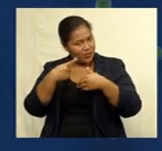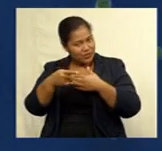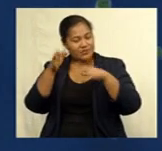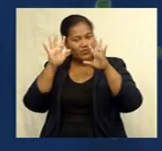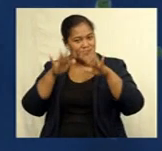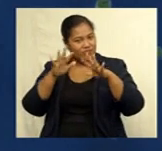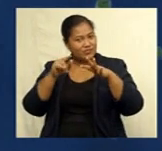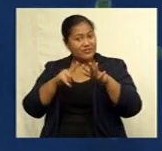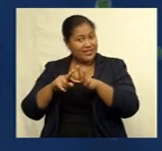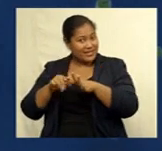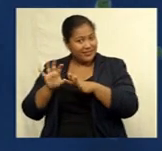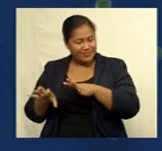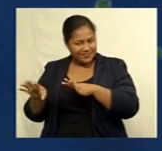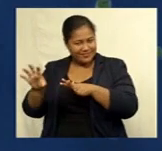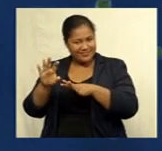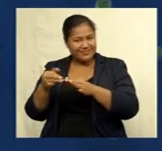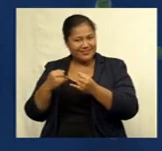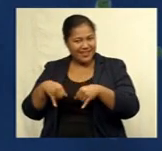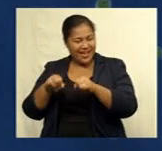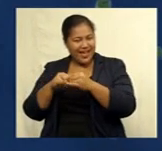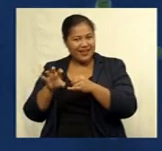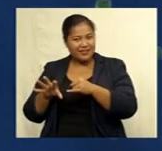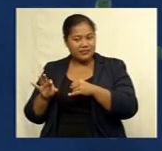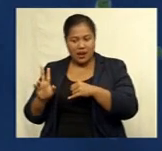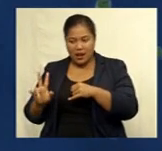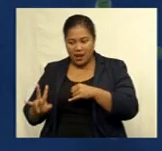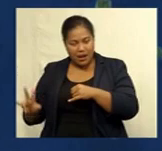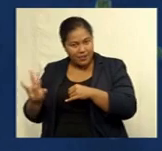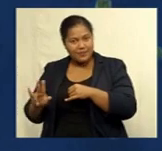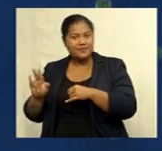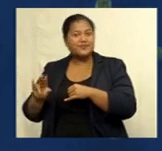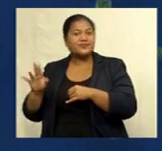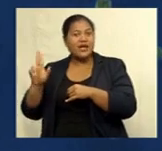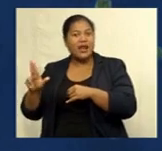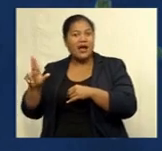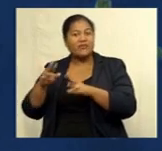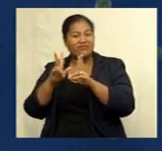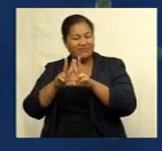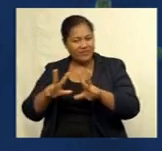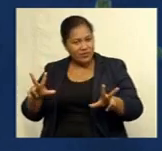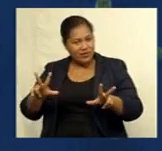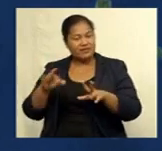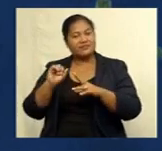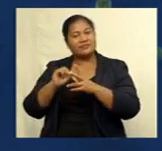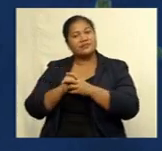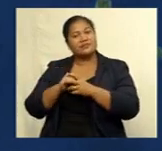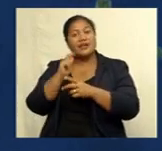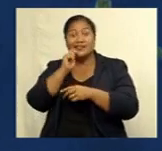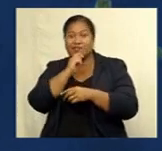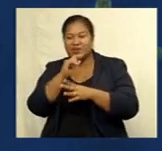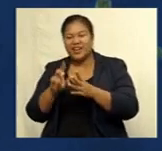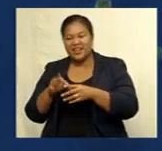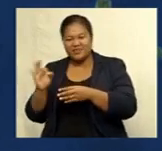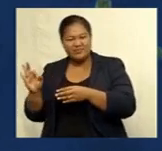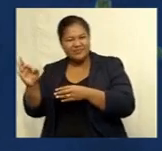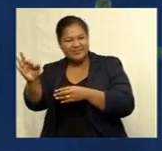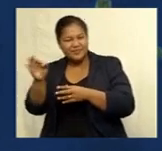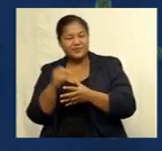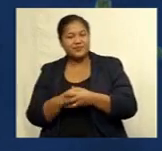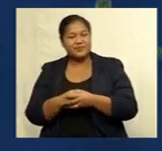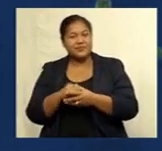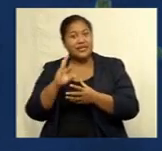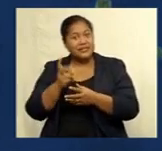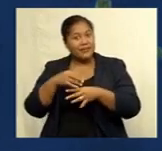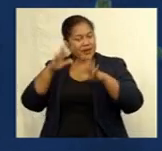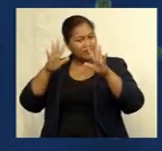the eastern parts and interior of Viti Levu, Lau and Lomai Viti Group, Vanua Levu, Taviuni and nearby smaller islands. Isolated